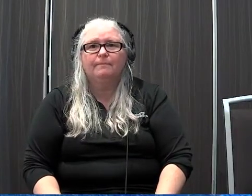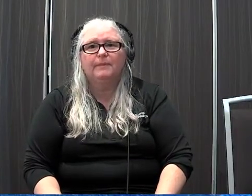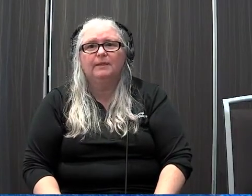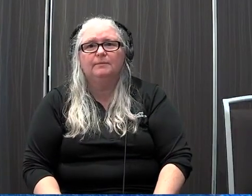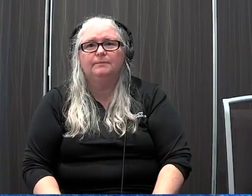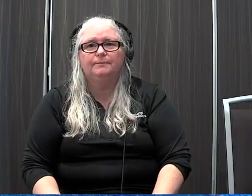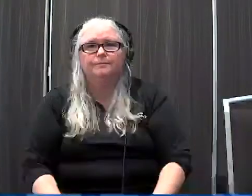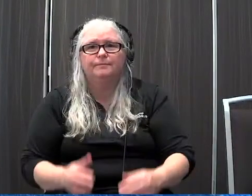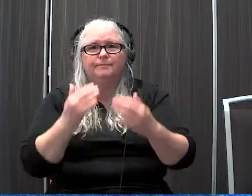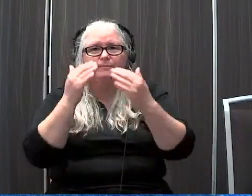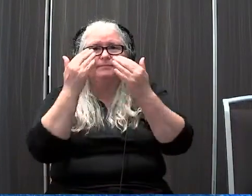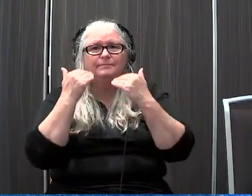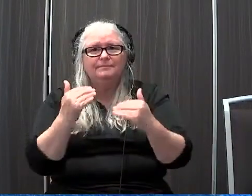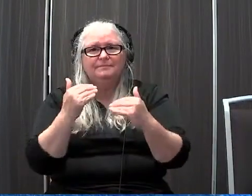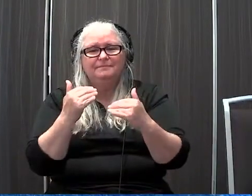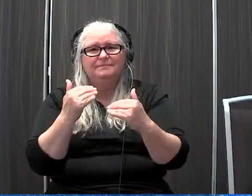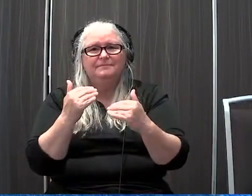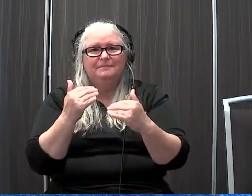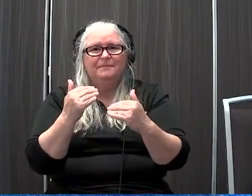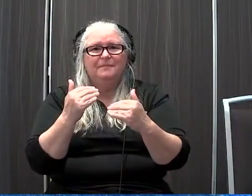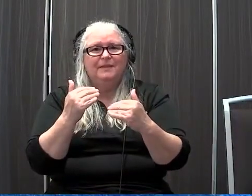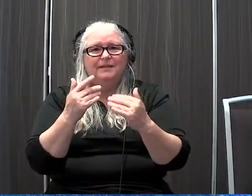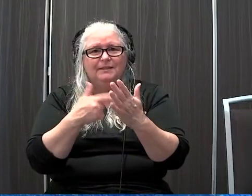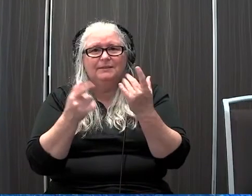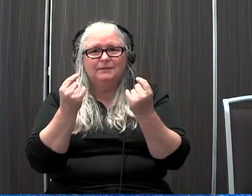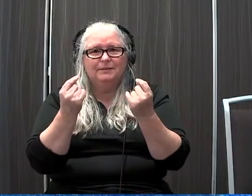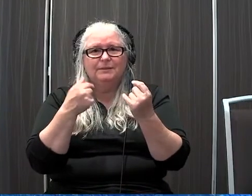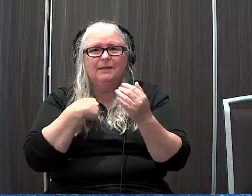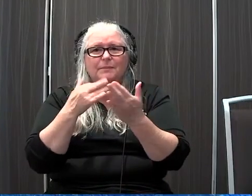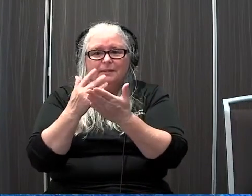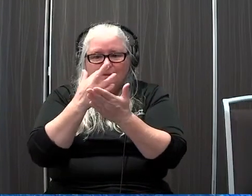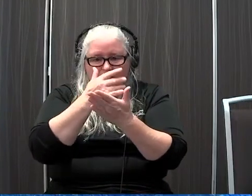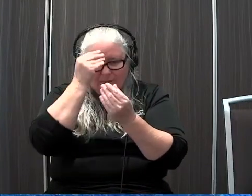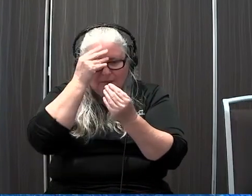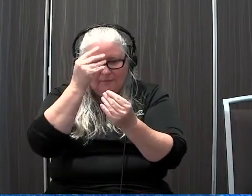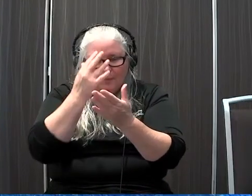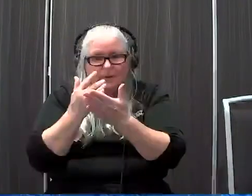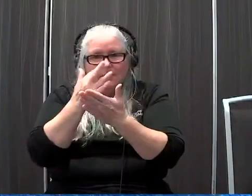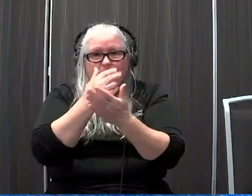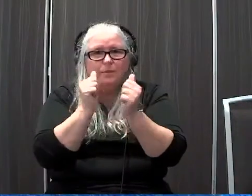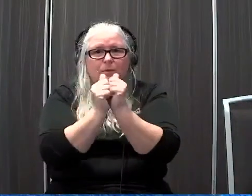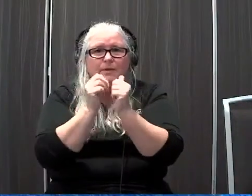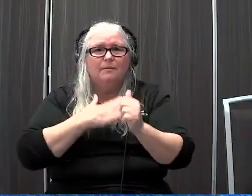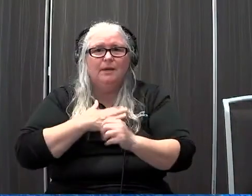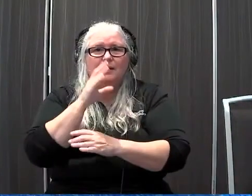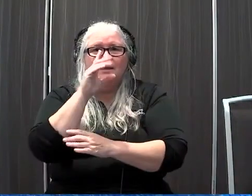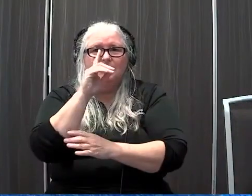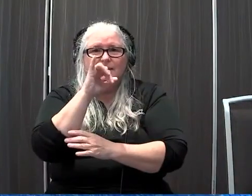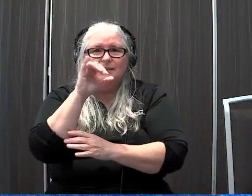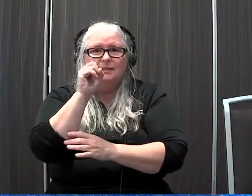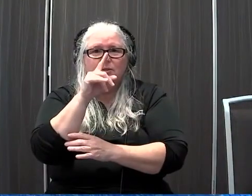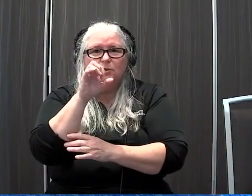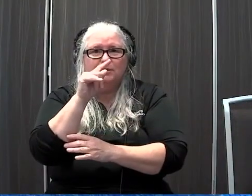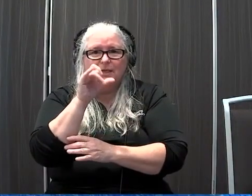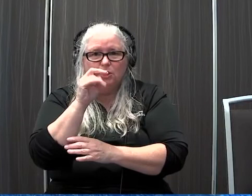So some next steps, I'm currently collecting data on my dissertation, which kind of extends my research on the educational checklist.